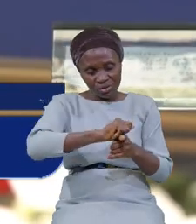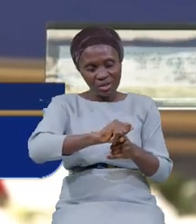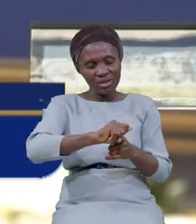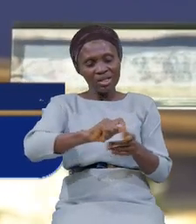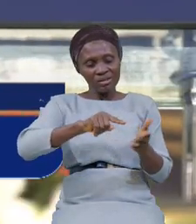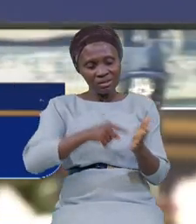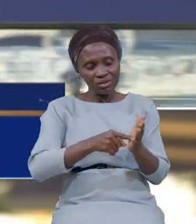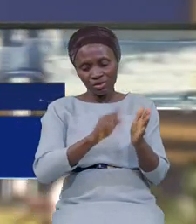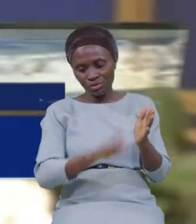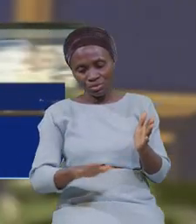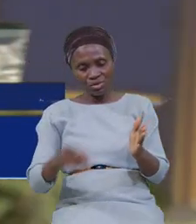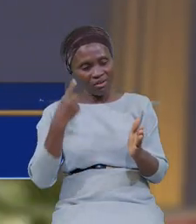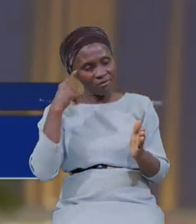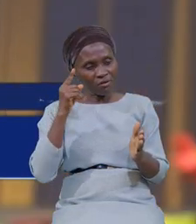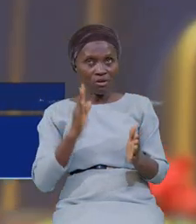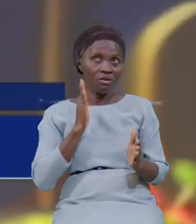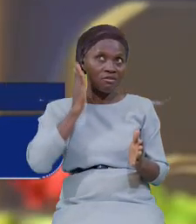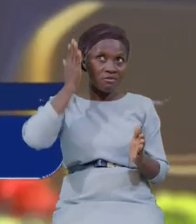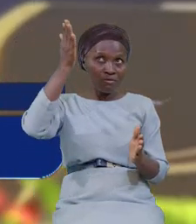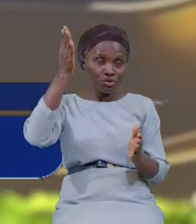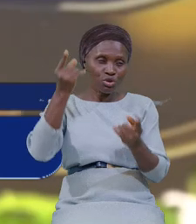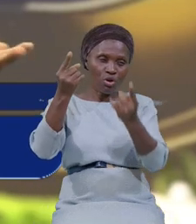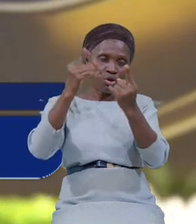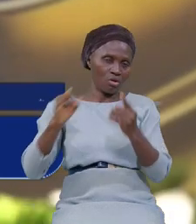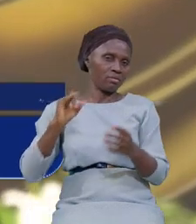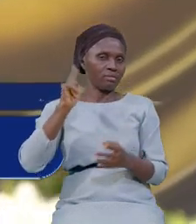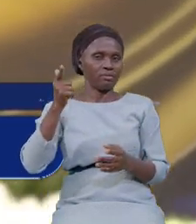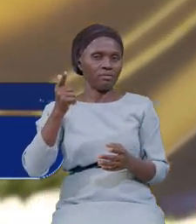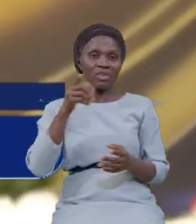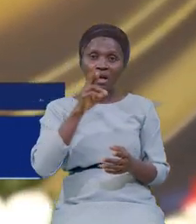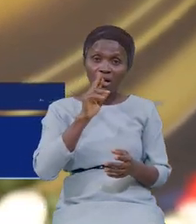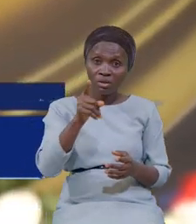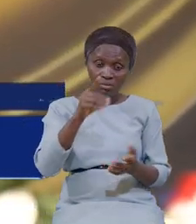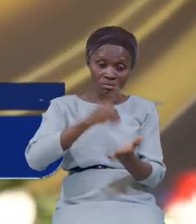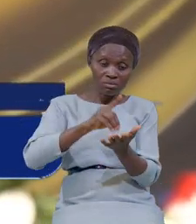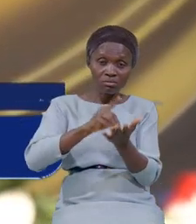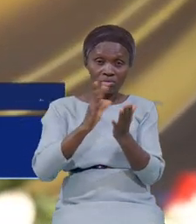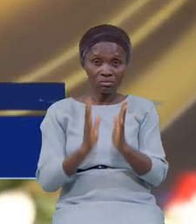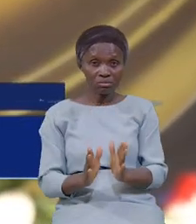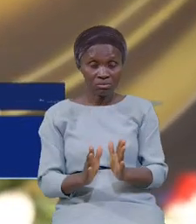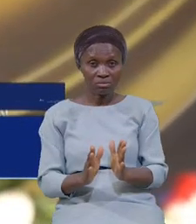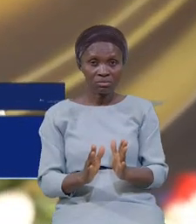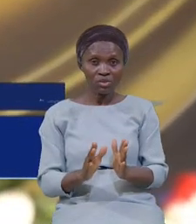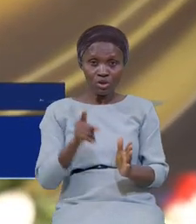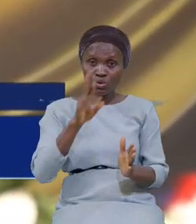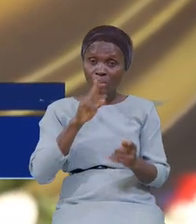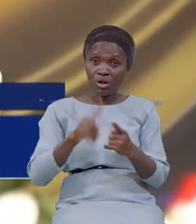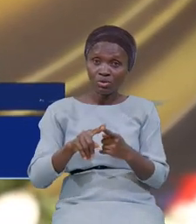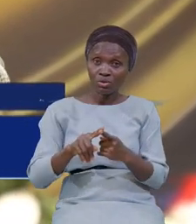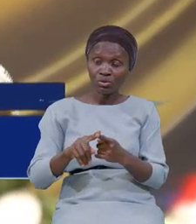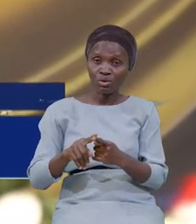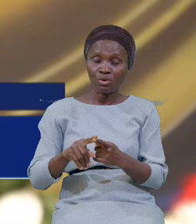a doctor? And this child is brought. You have to take care of the child. This child, don't just look at